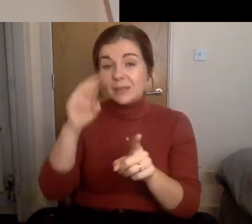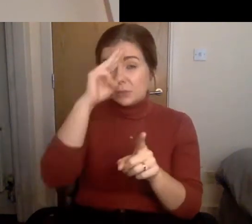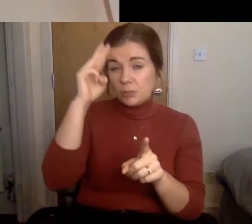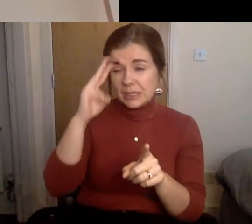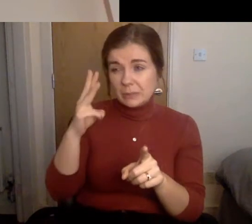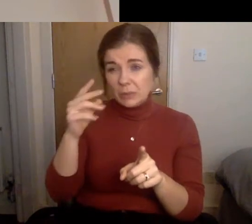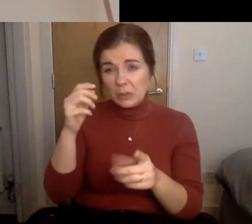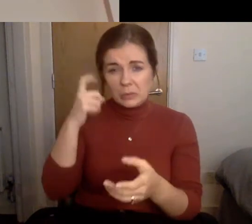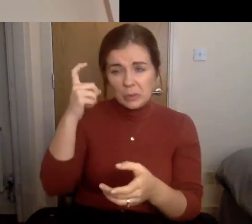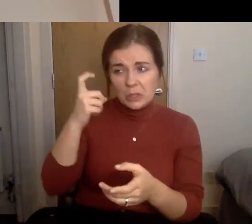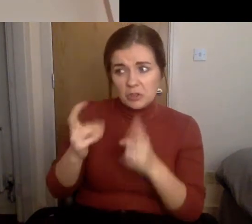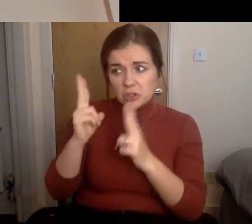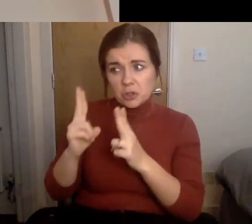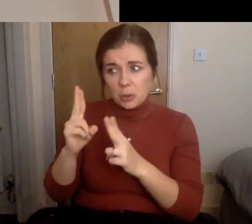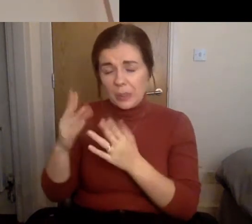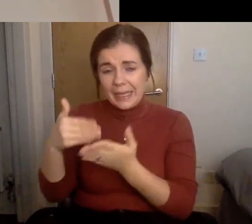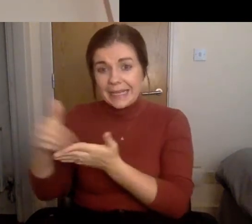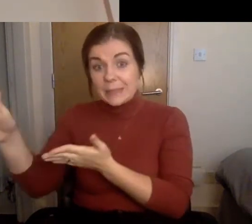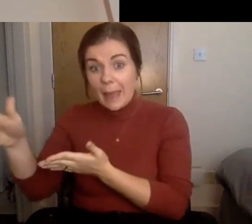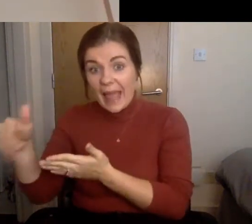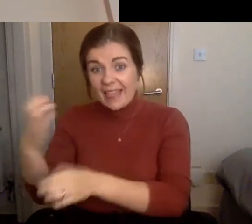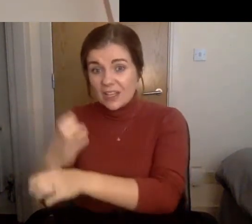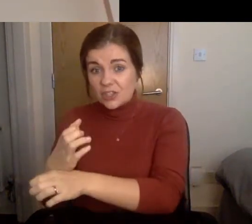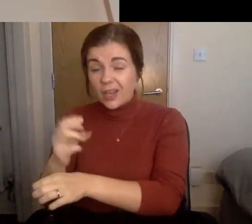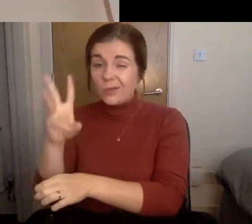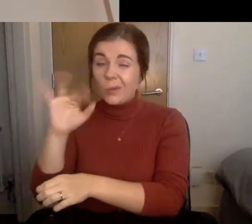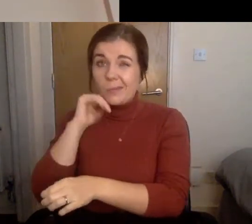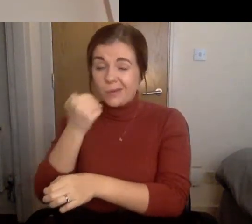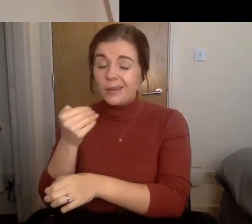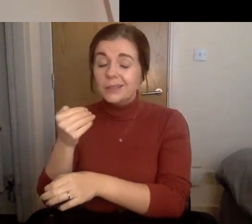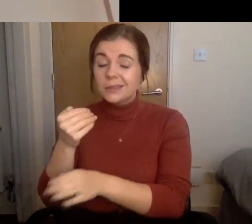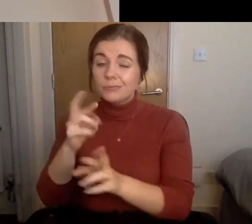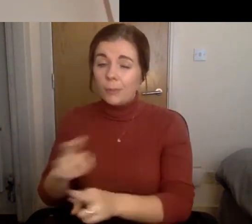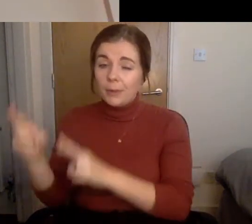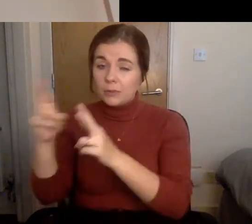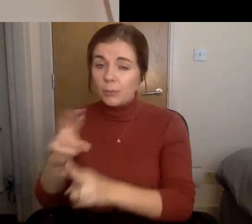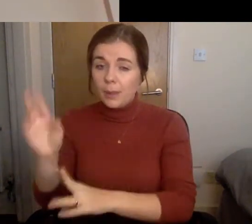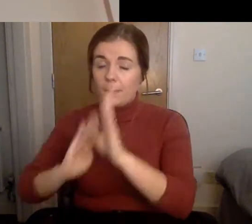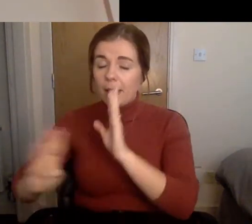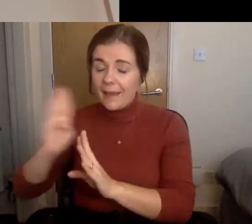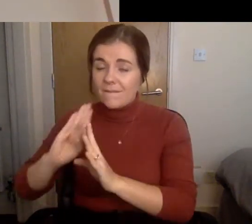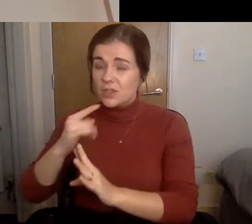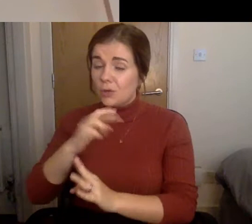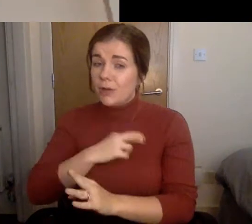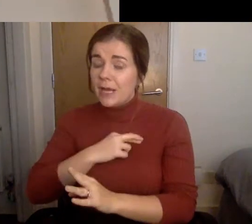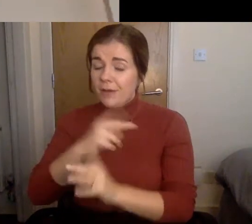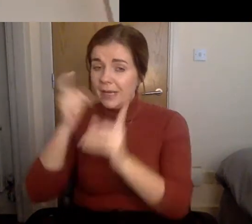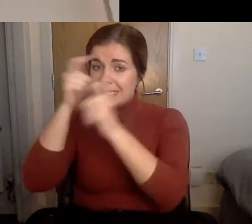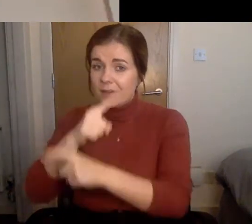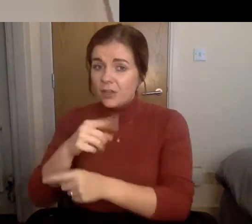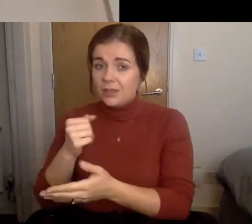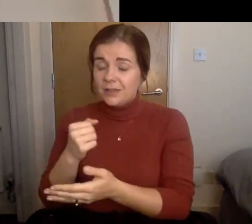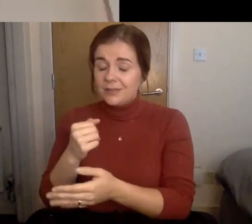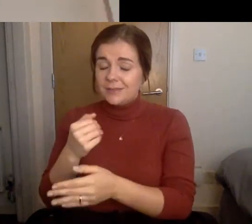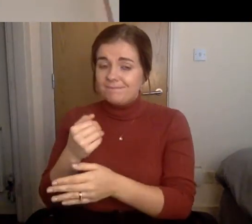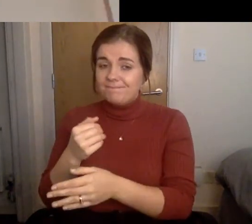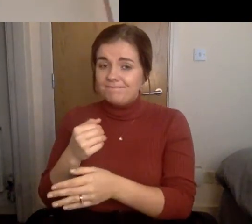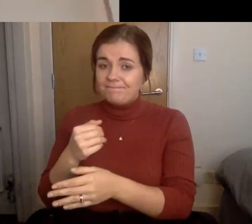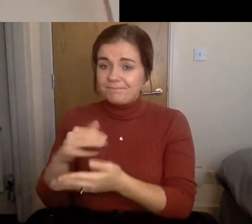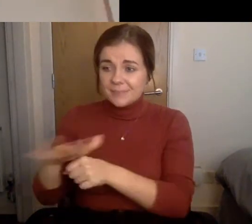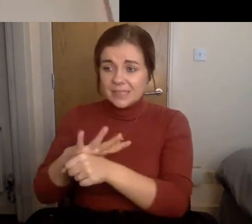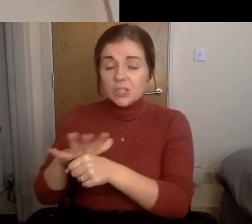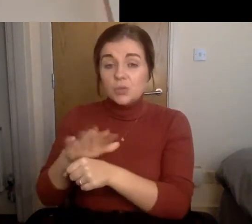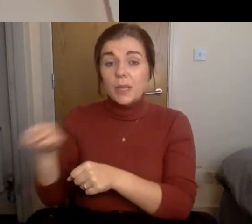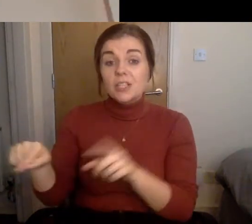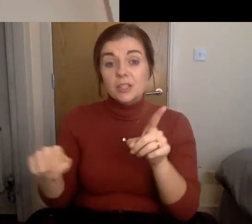or what are we going to do with the child that had been a repeat offender, let's say. Yeah. So it was a very challenging situation. And the actual